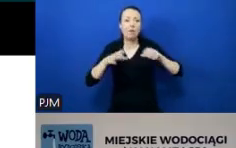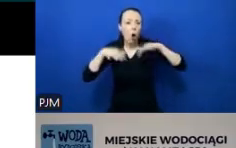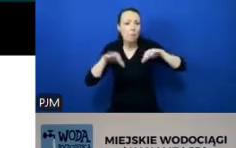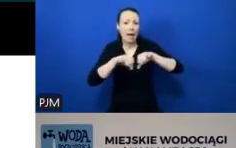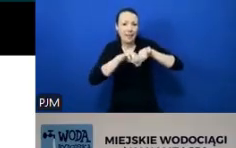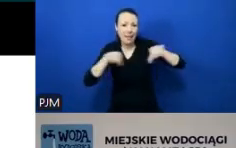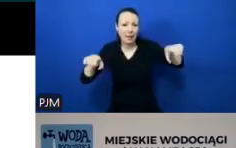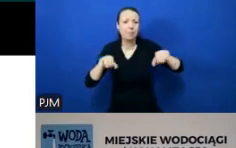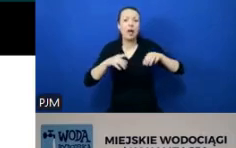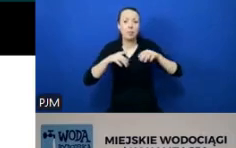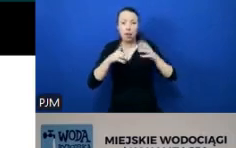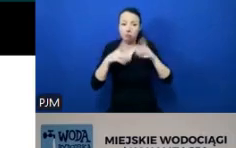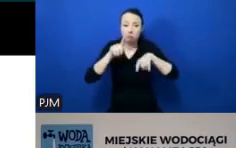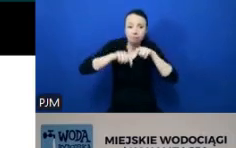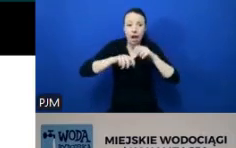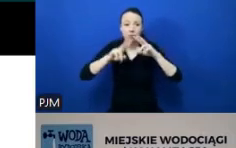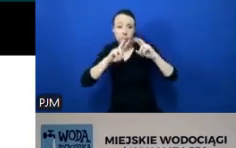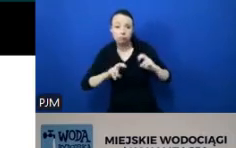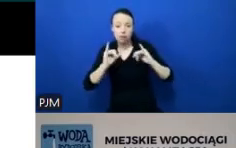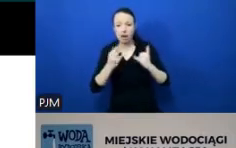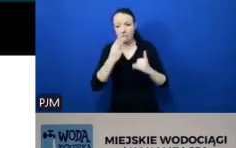current model. So it's still in the